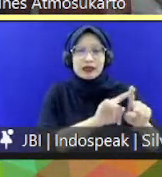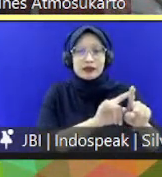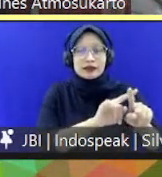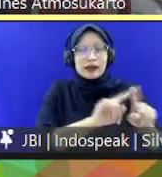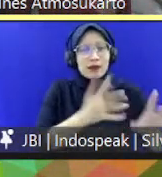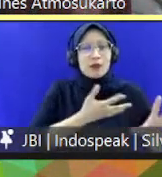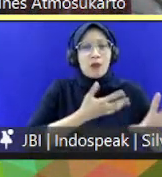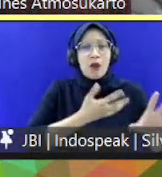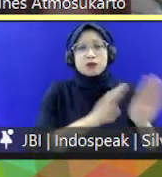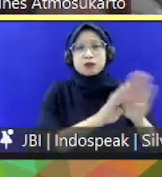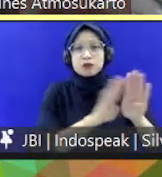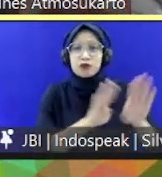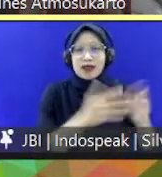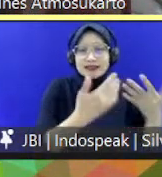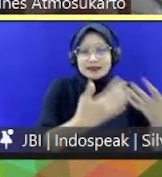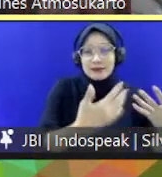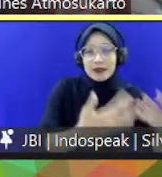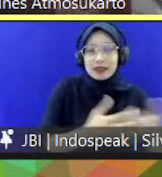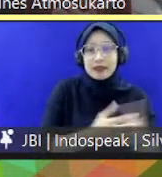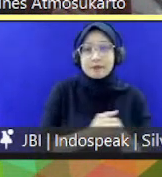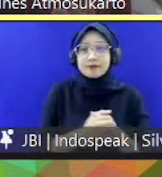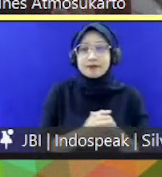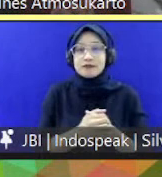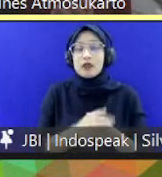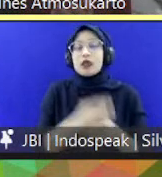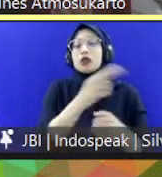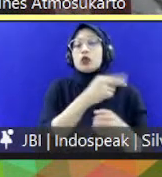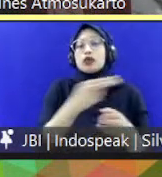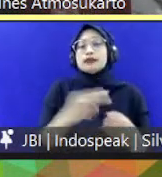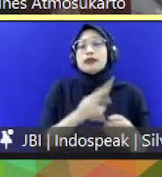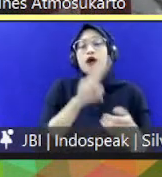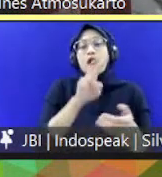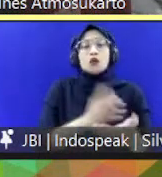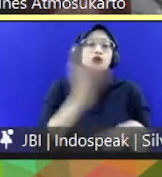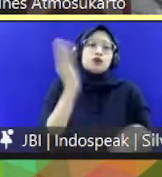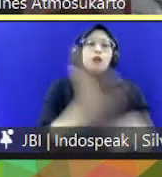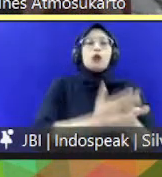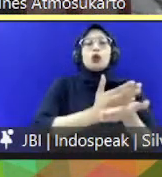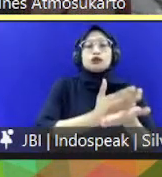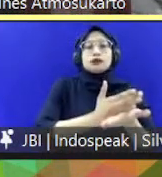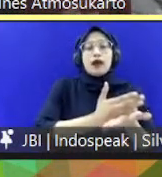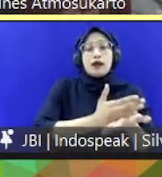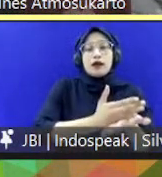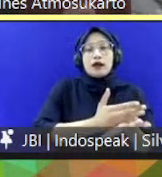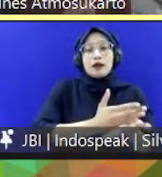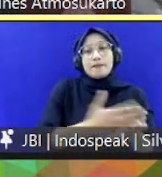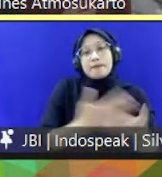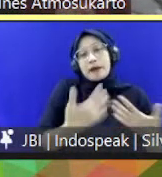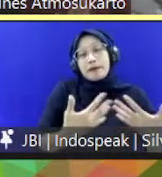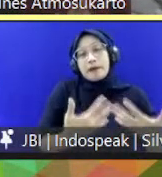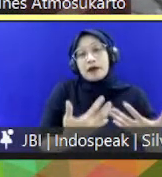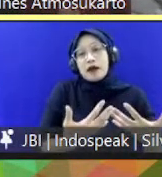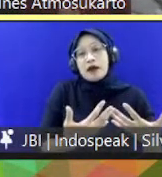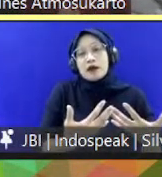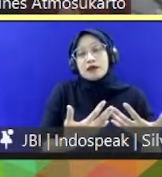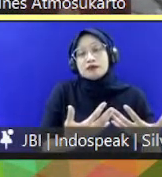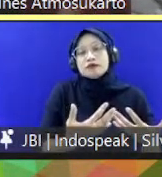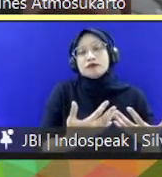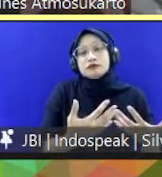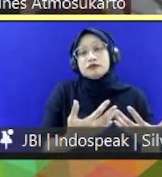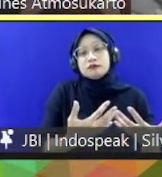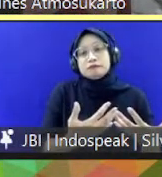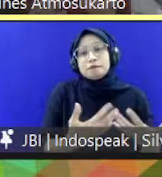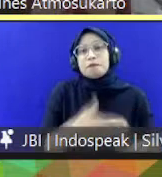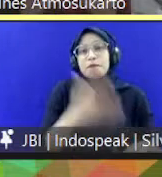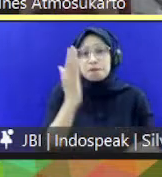15%, but Indonesia needs to make a decision. And, to make this decision, it really should have